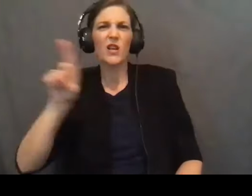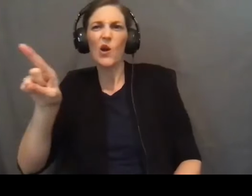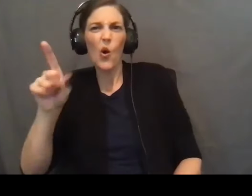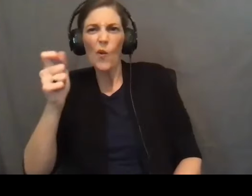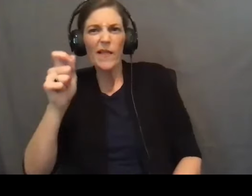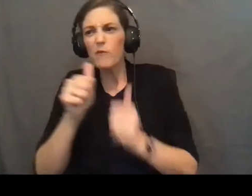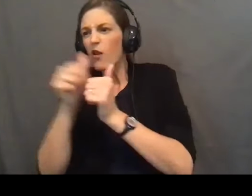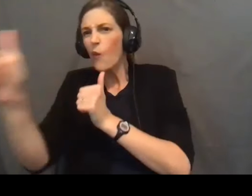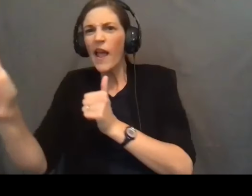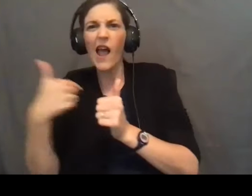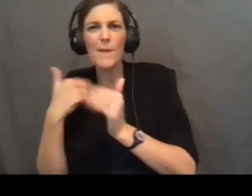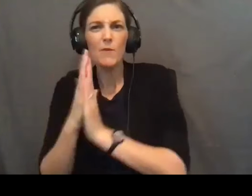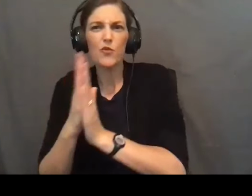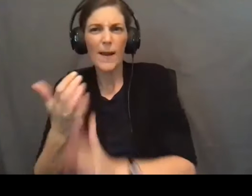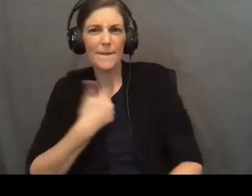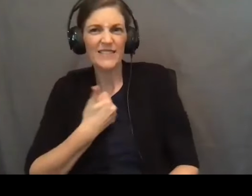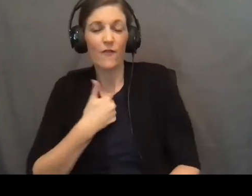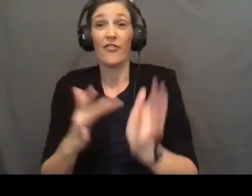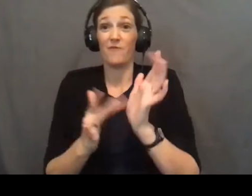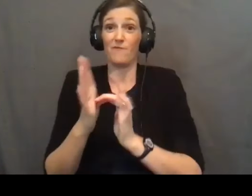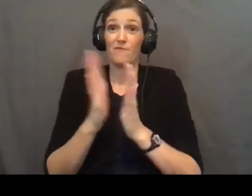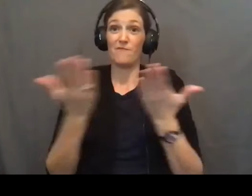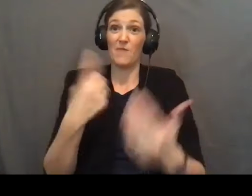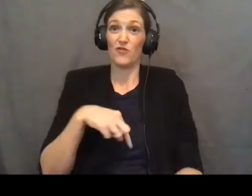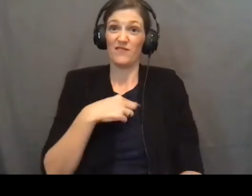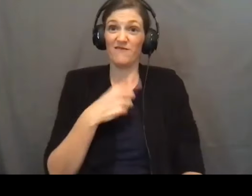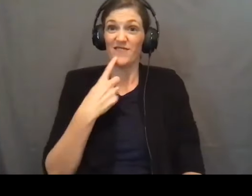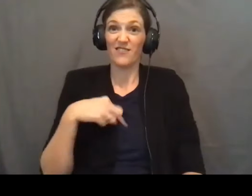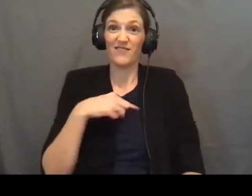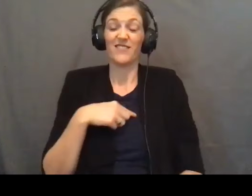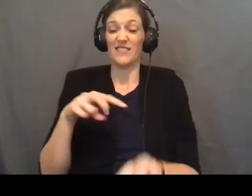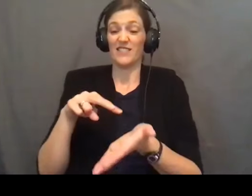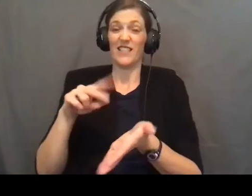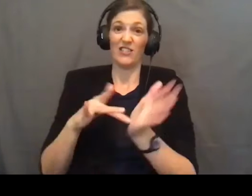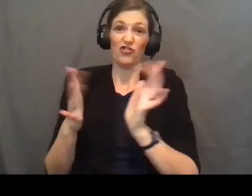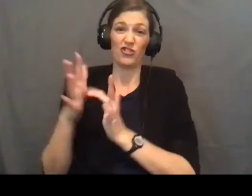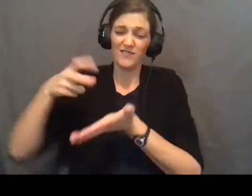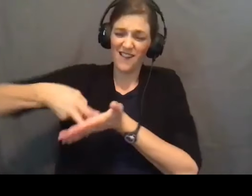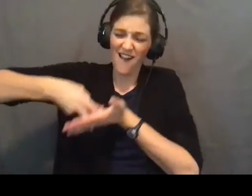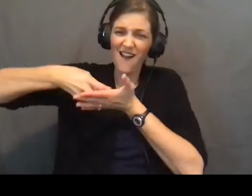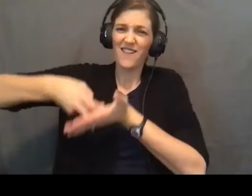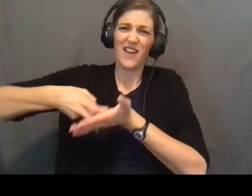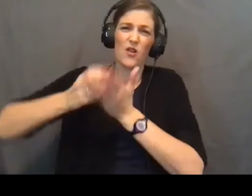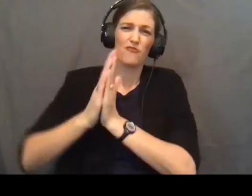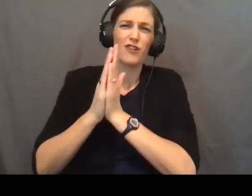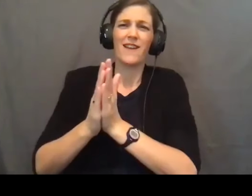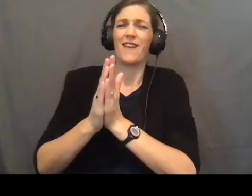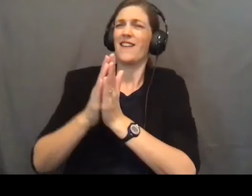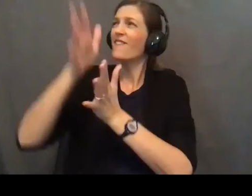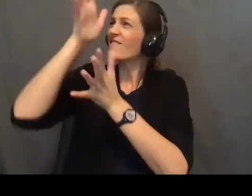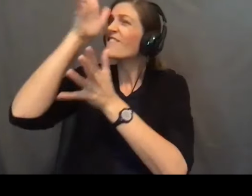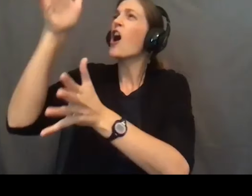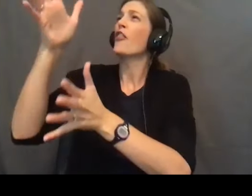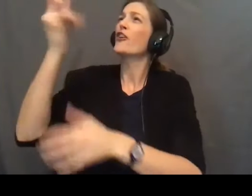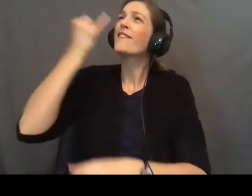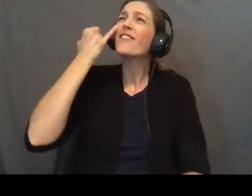distance and I'm going to pray myself. And the Bible tells us that Jesus got down and he prayed, said, Father, if there is